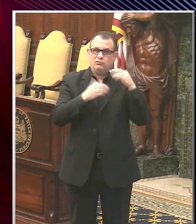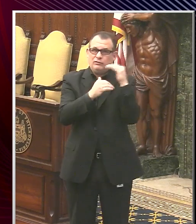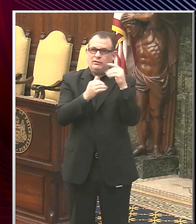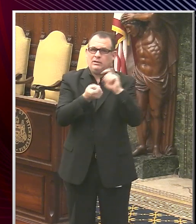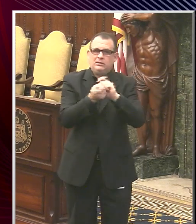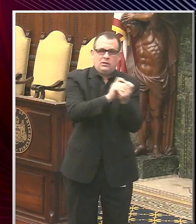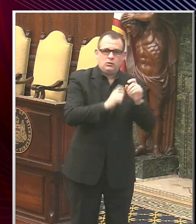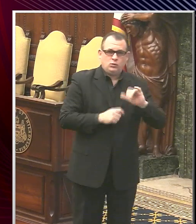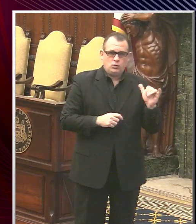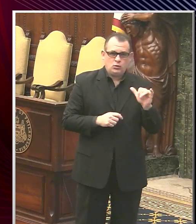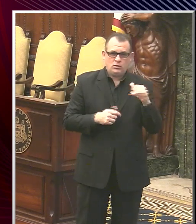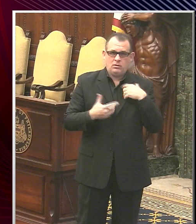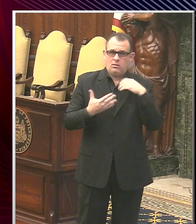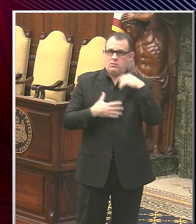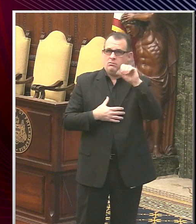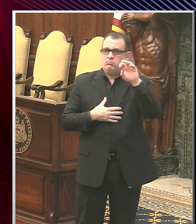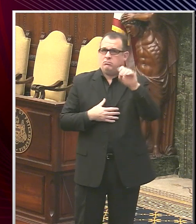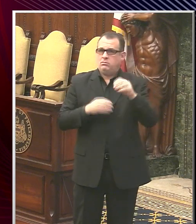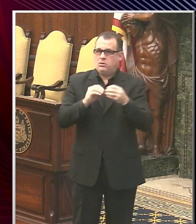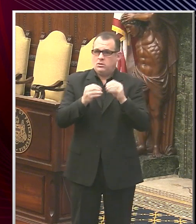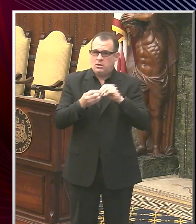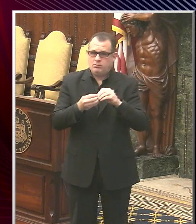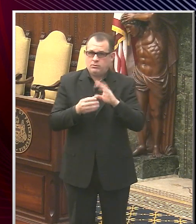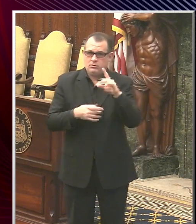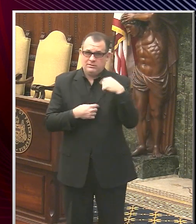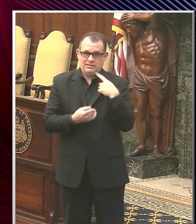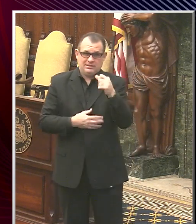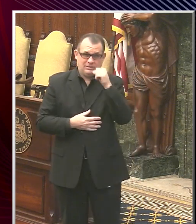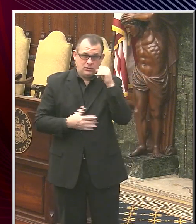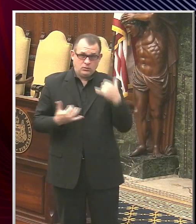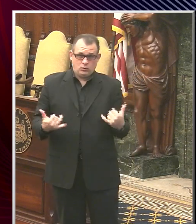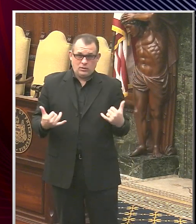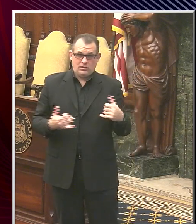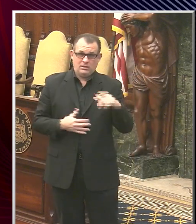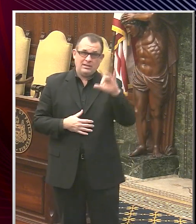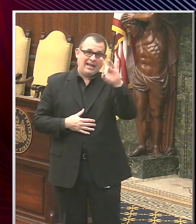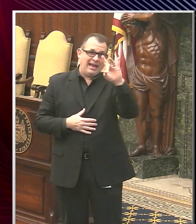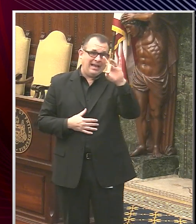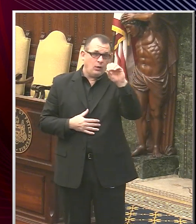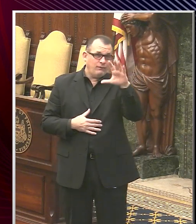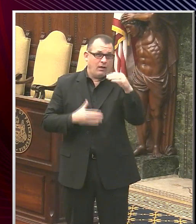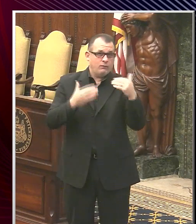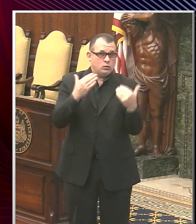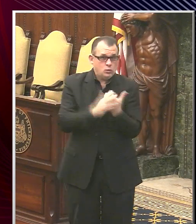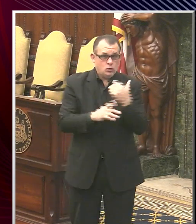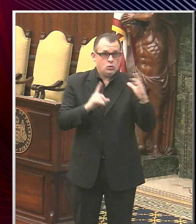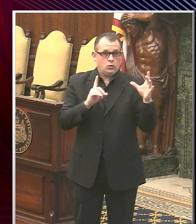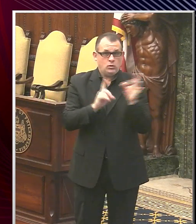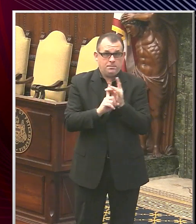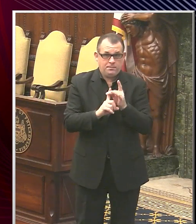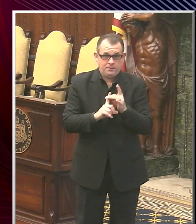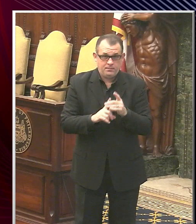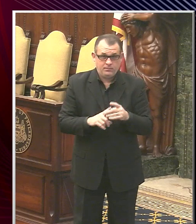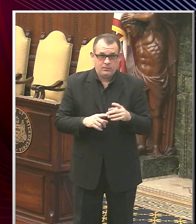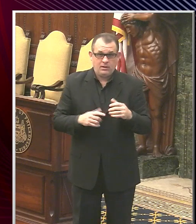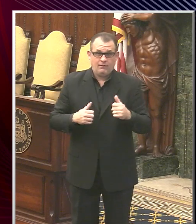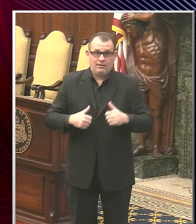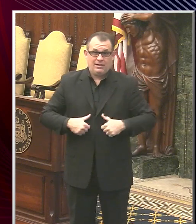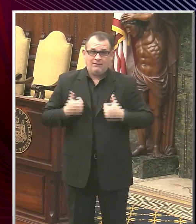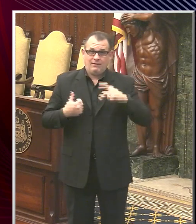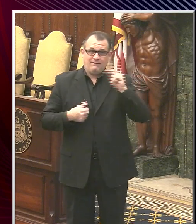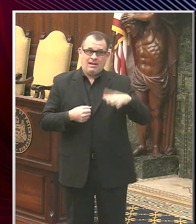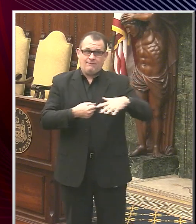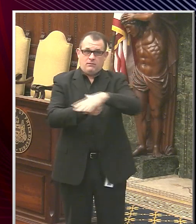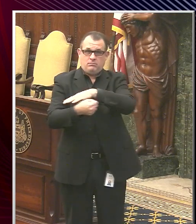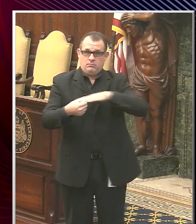numbers. Since this time yesterday, we've identified 805 new cases of the coronavirus infection in Philadelphia residents confirmed by